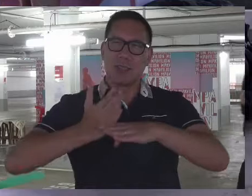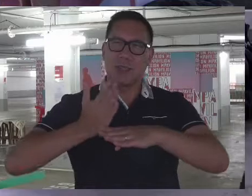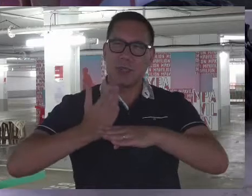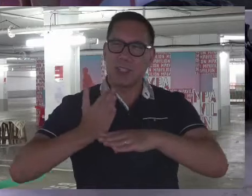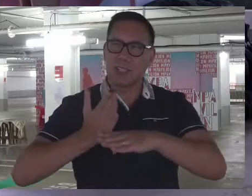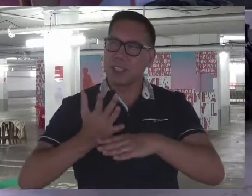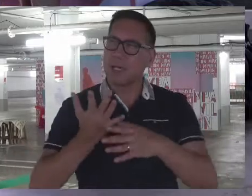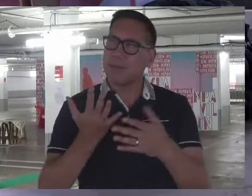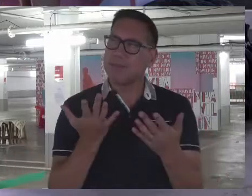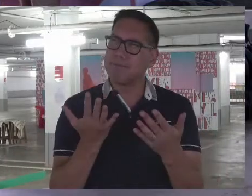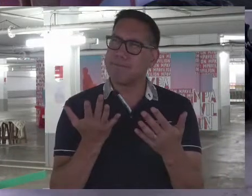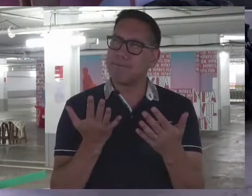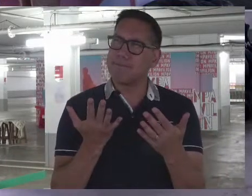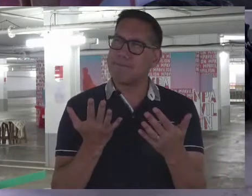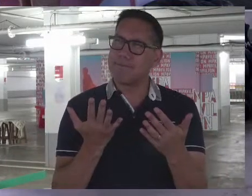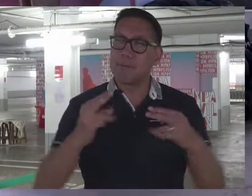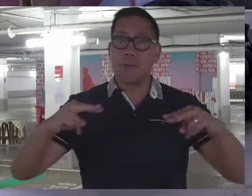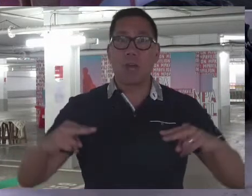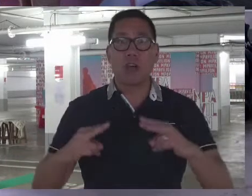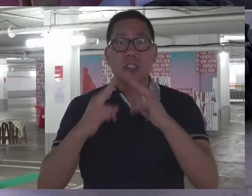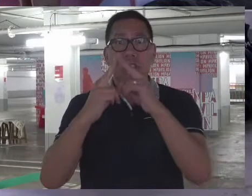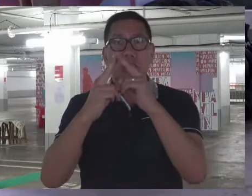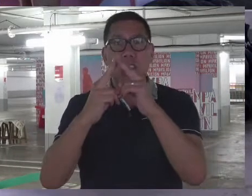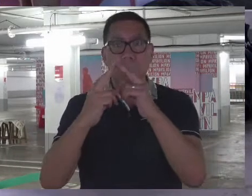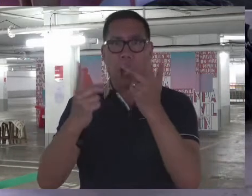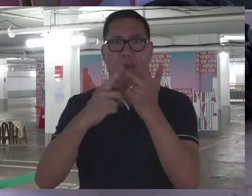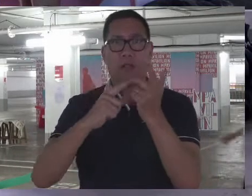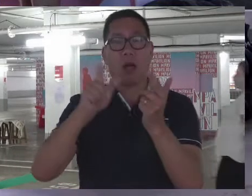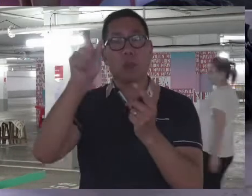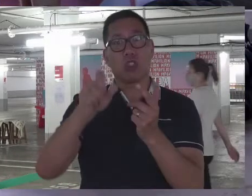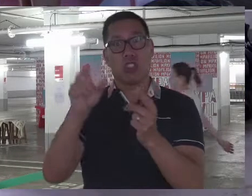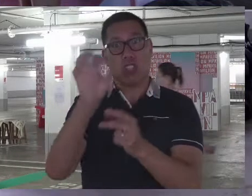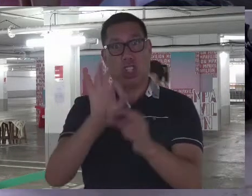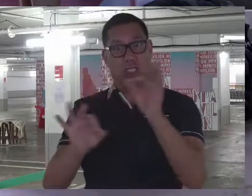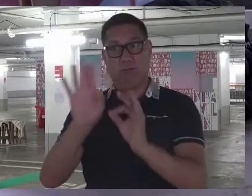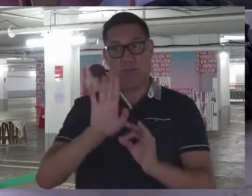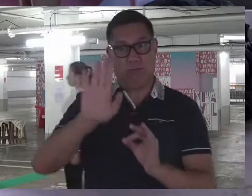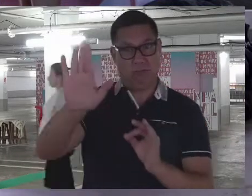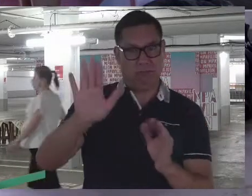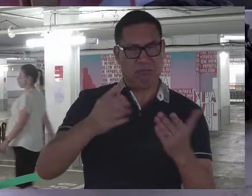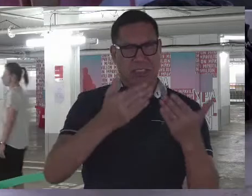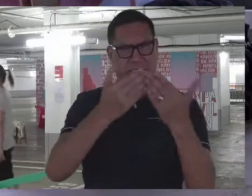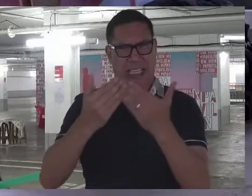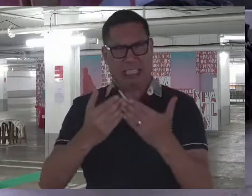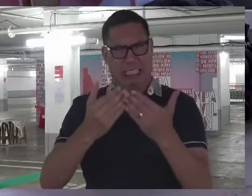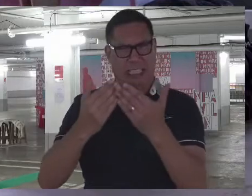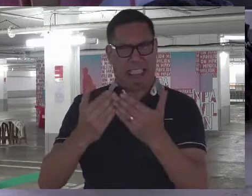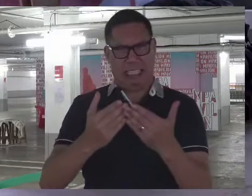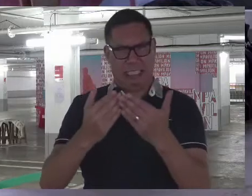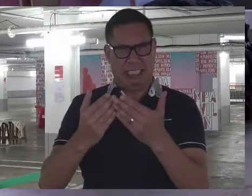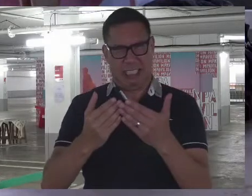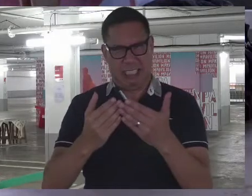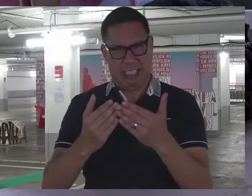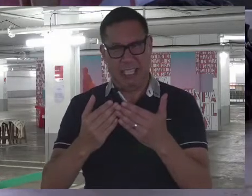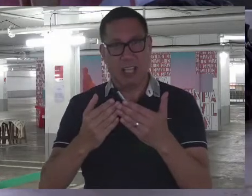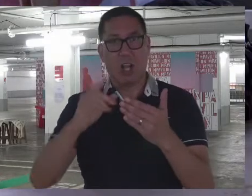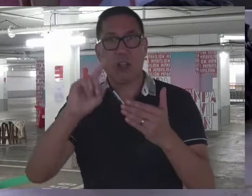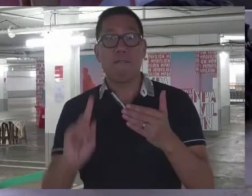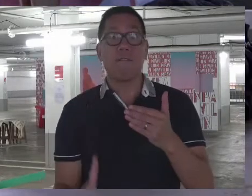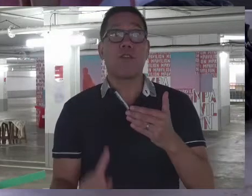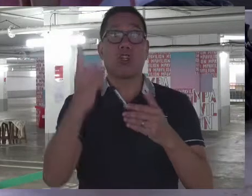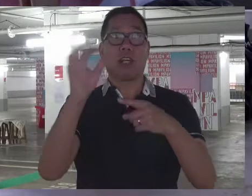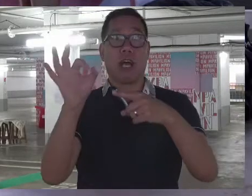in Paris with another scientist who was studying Becquerel's, the first